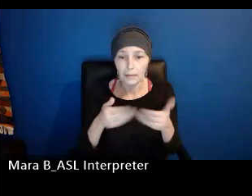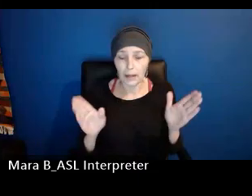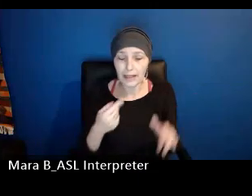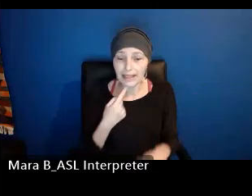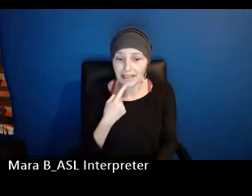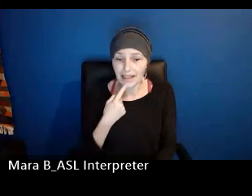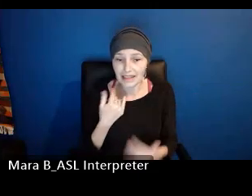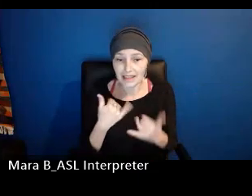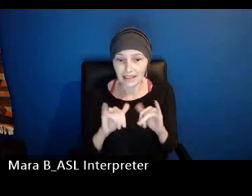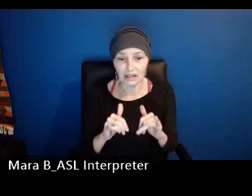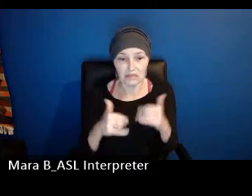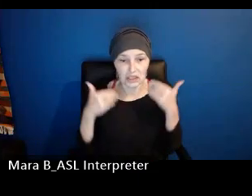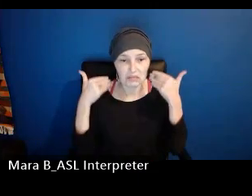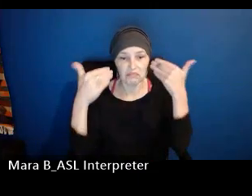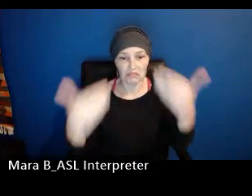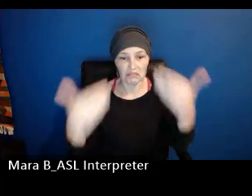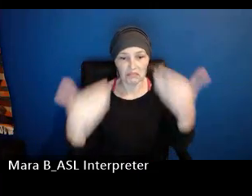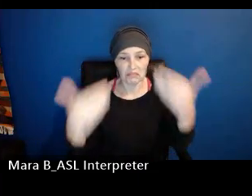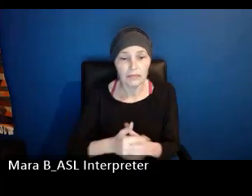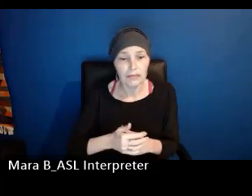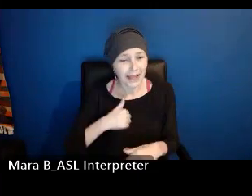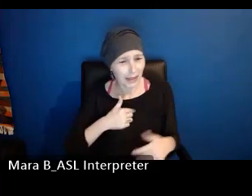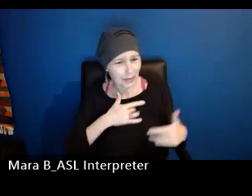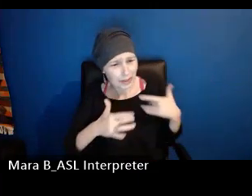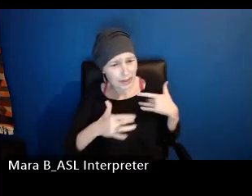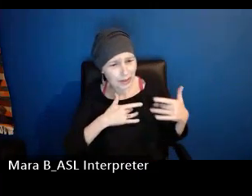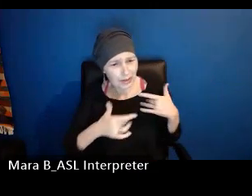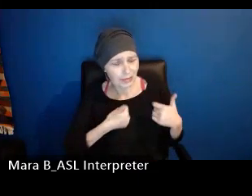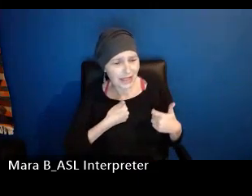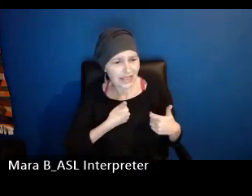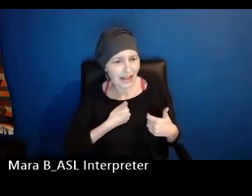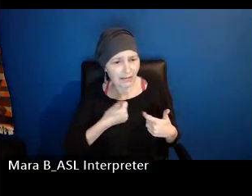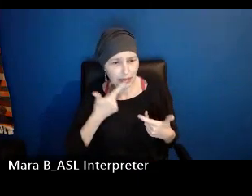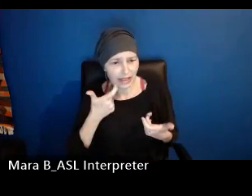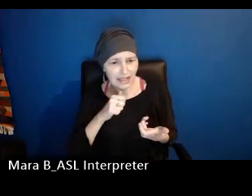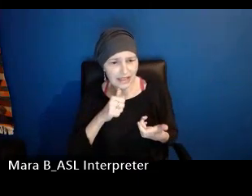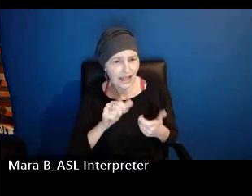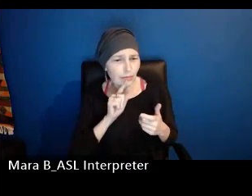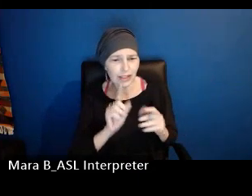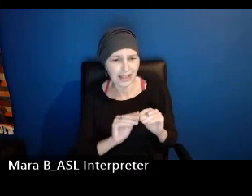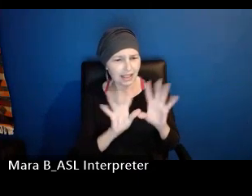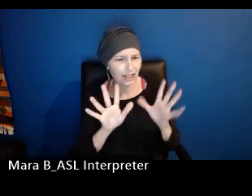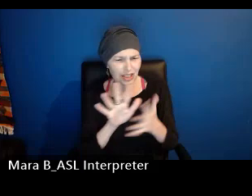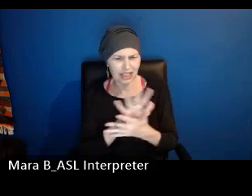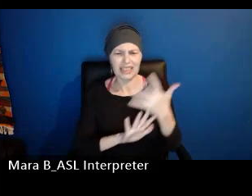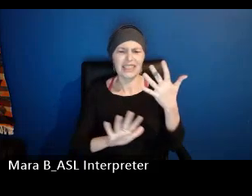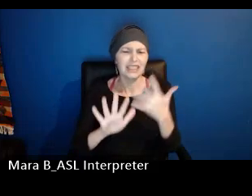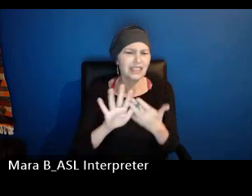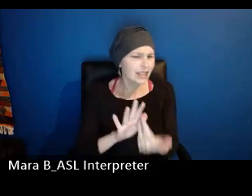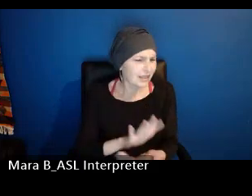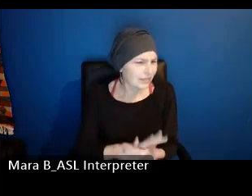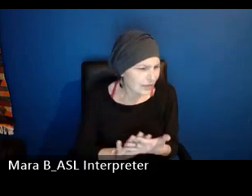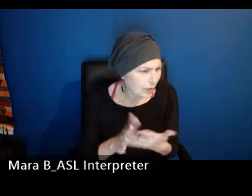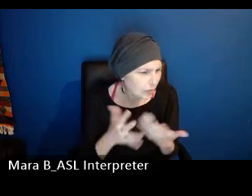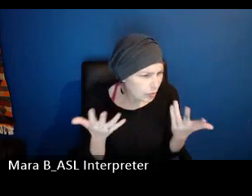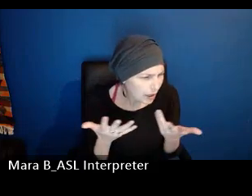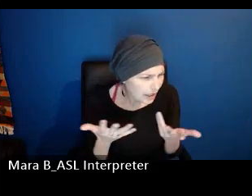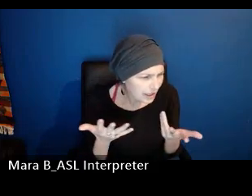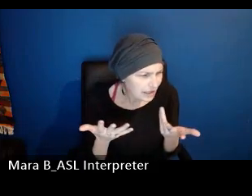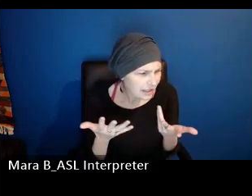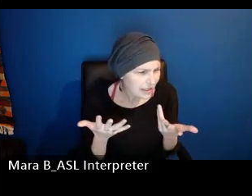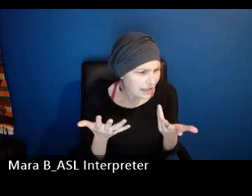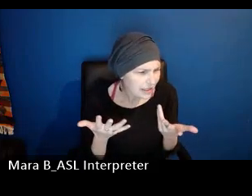concerned because it is very, it is not transparent at all what your end